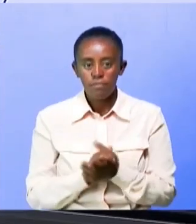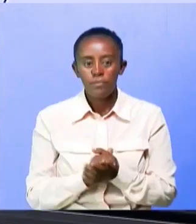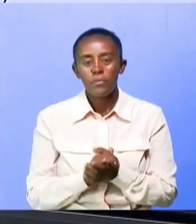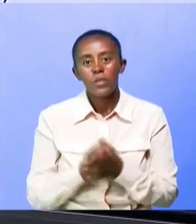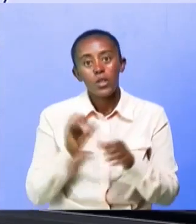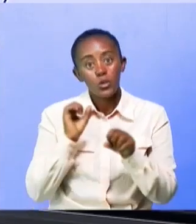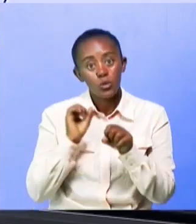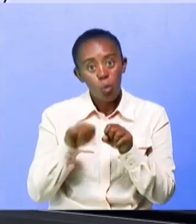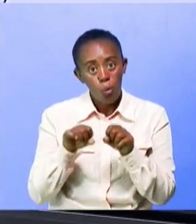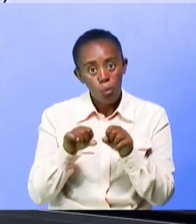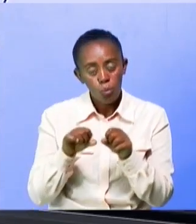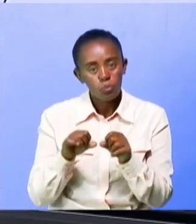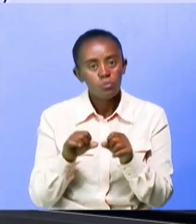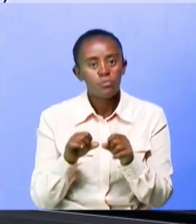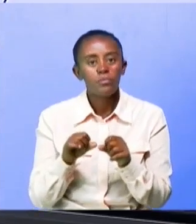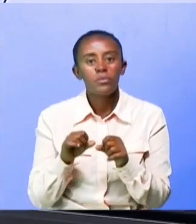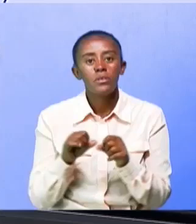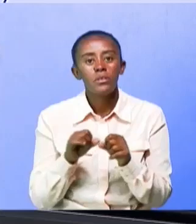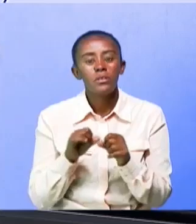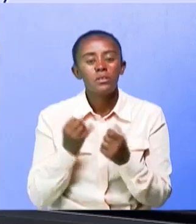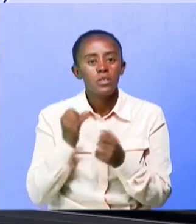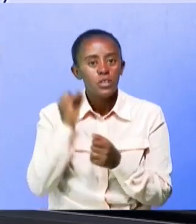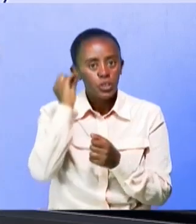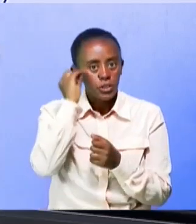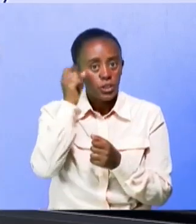So, gender,